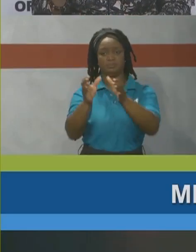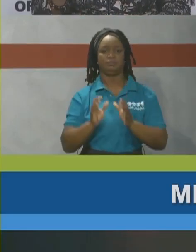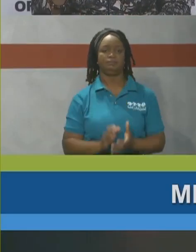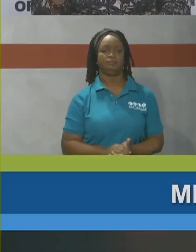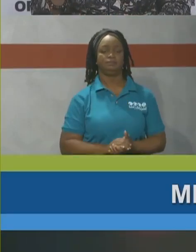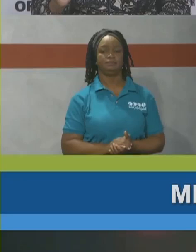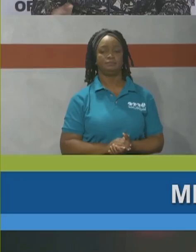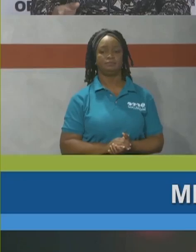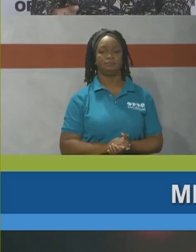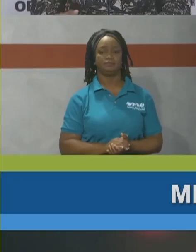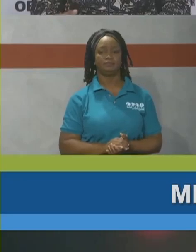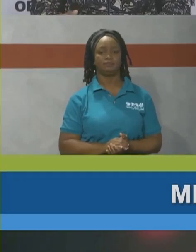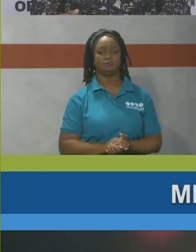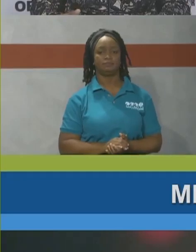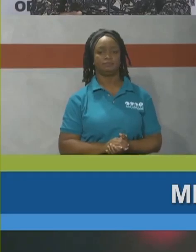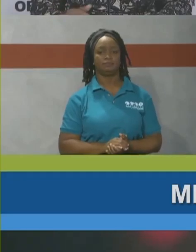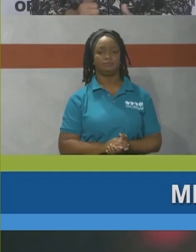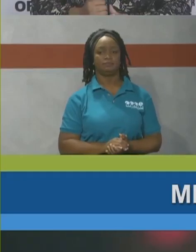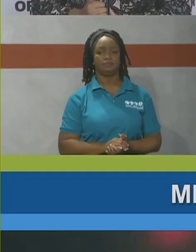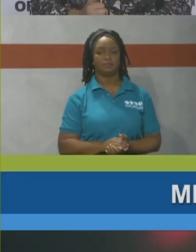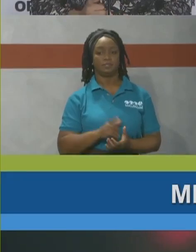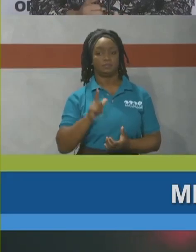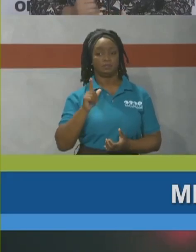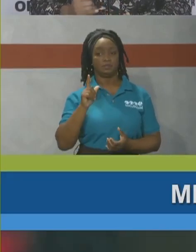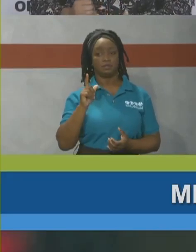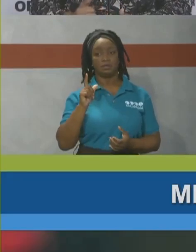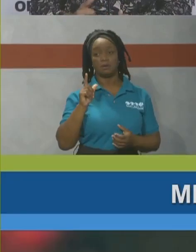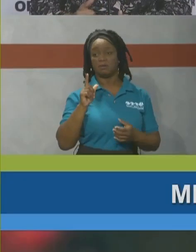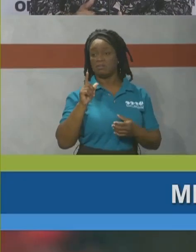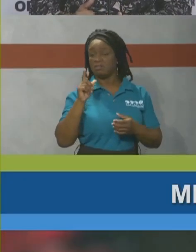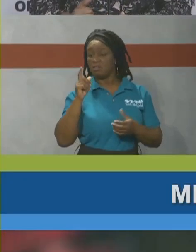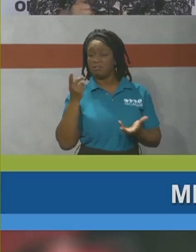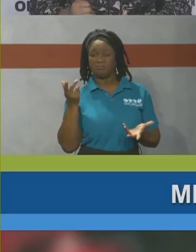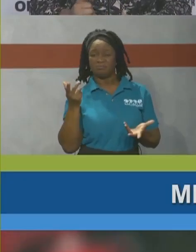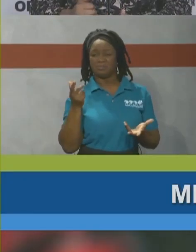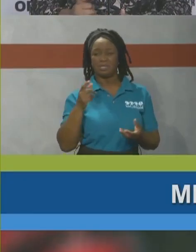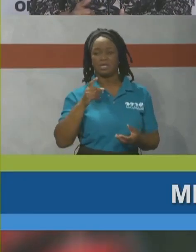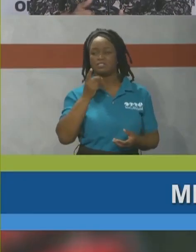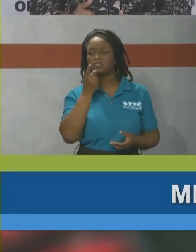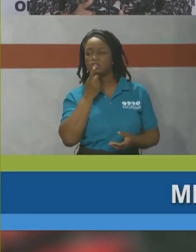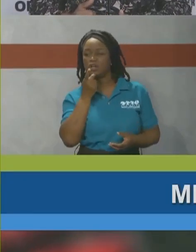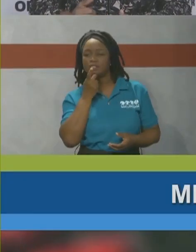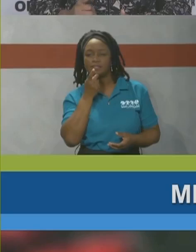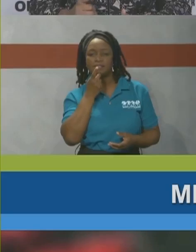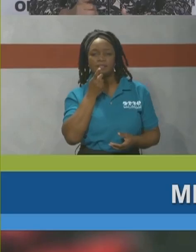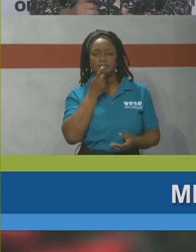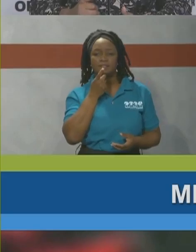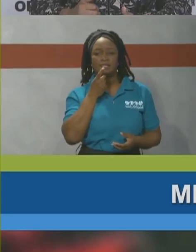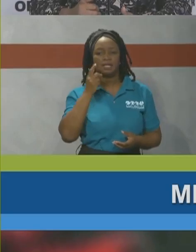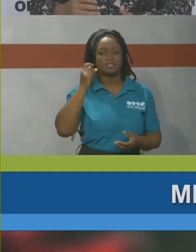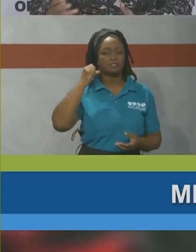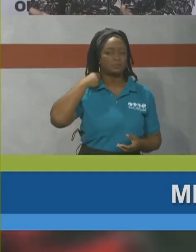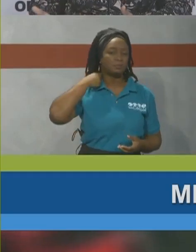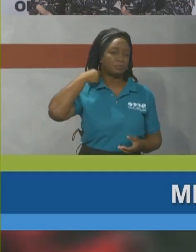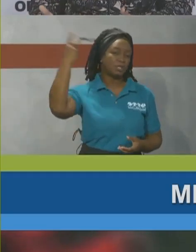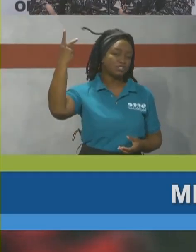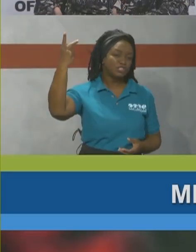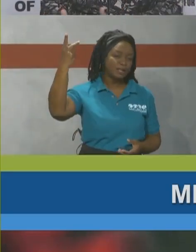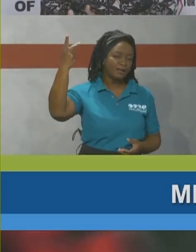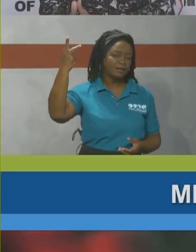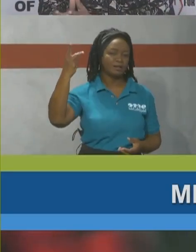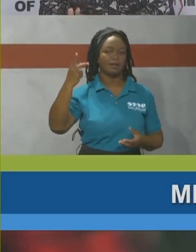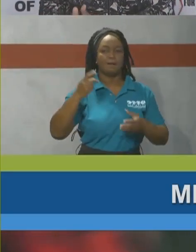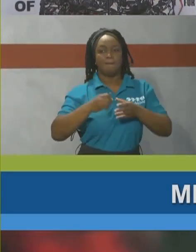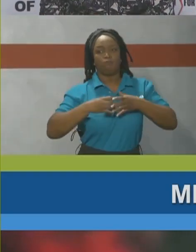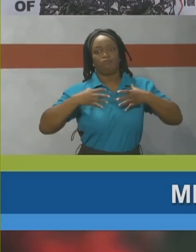you have your chronic medical conditions, sickle cell, diabetes, hypertension, obesity